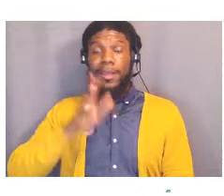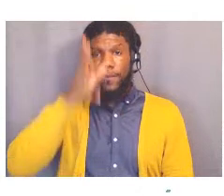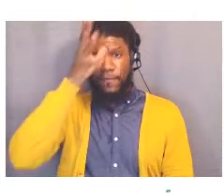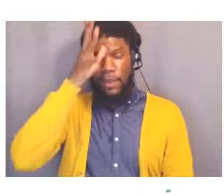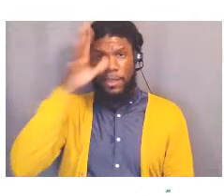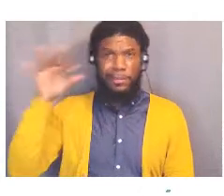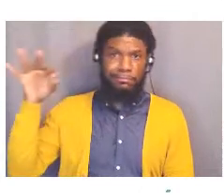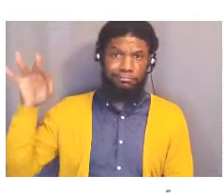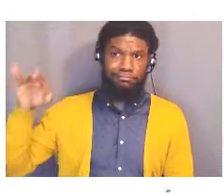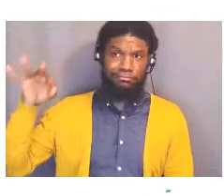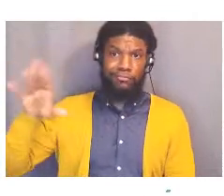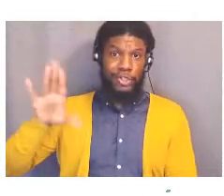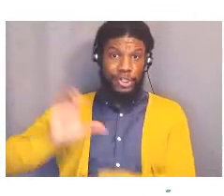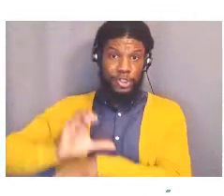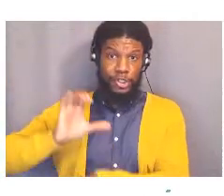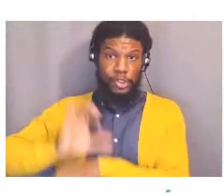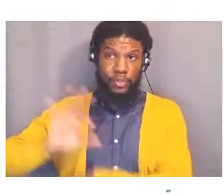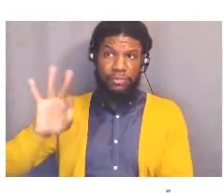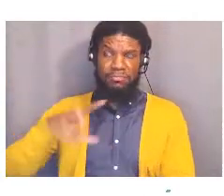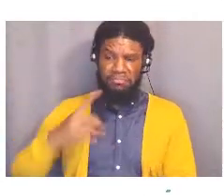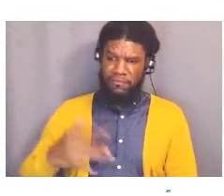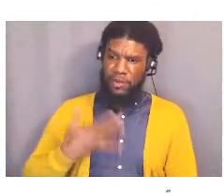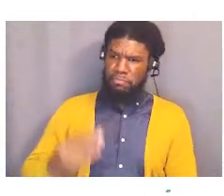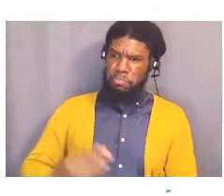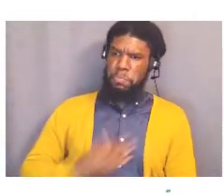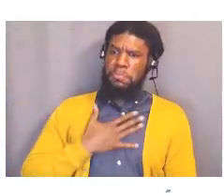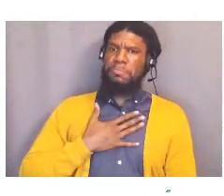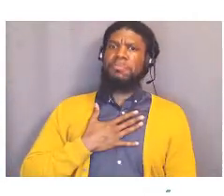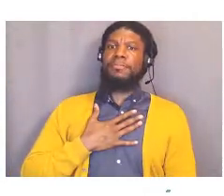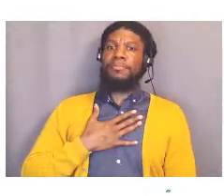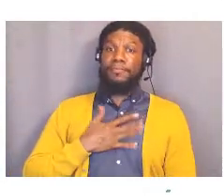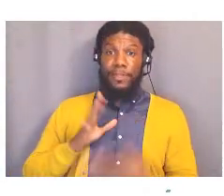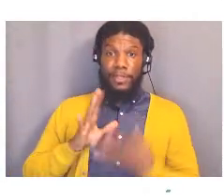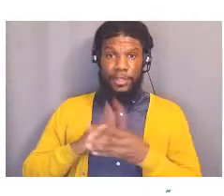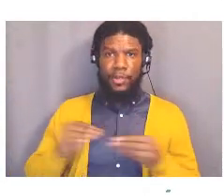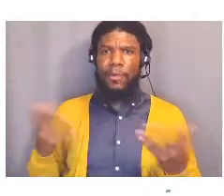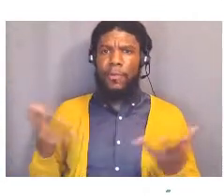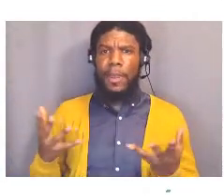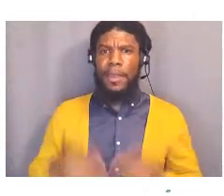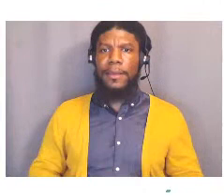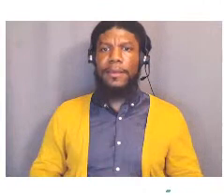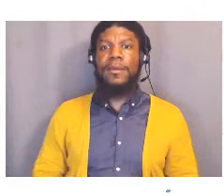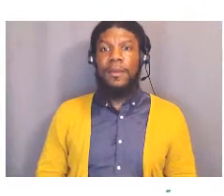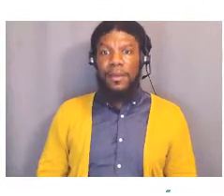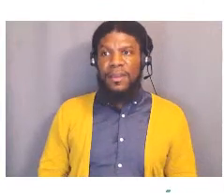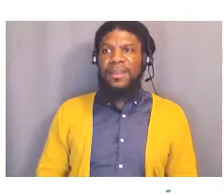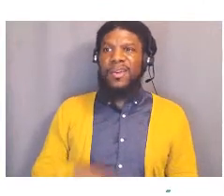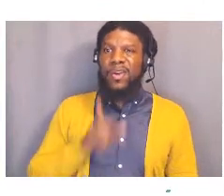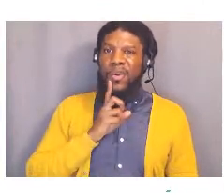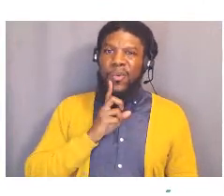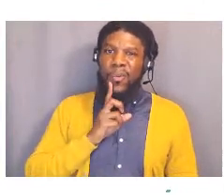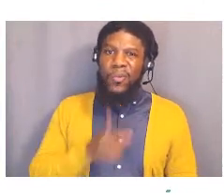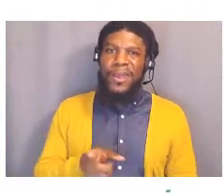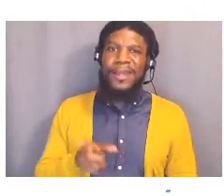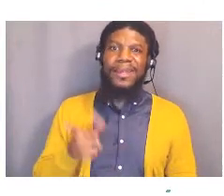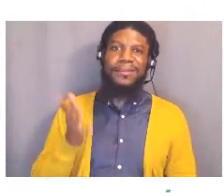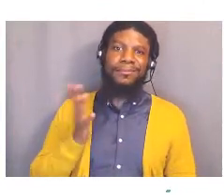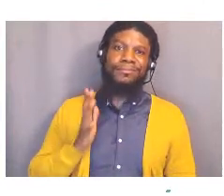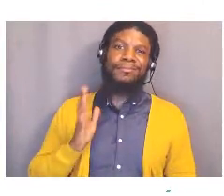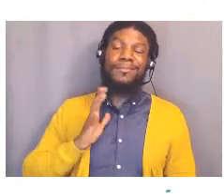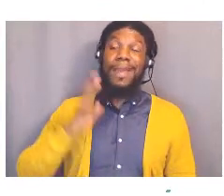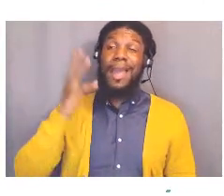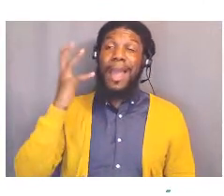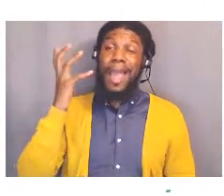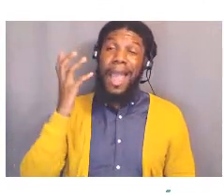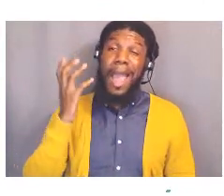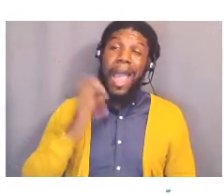their church. The story goes like this. On a very hot summer day,